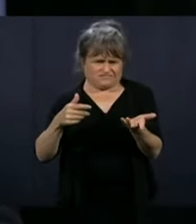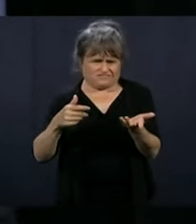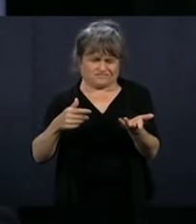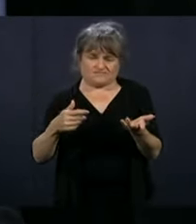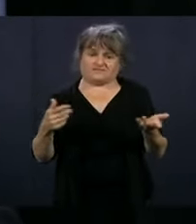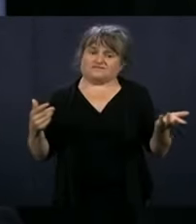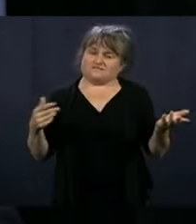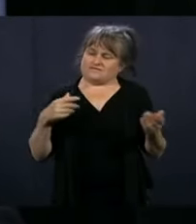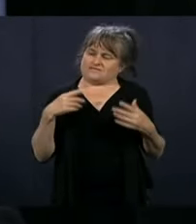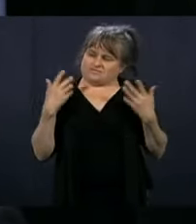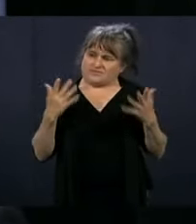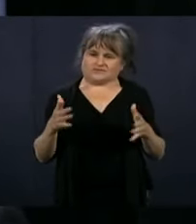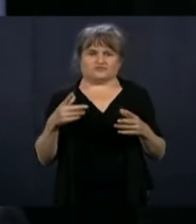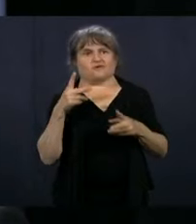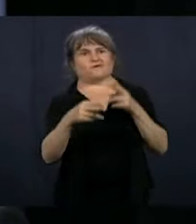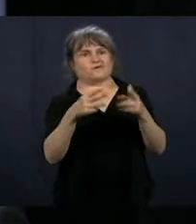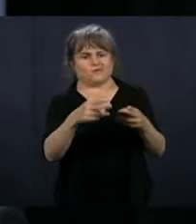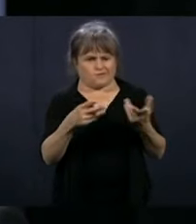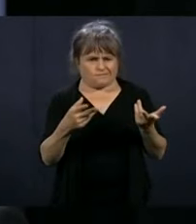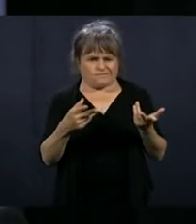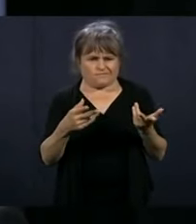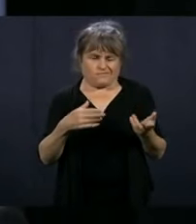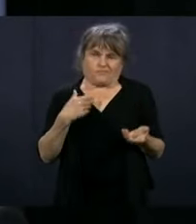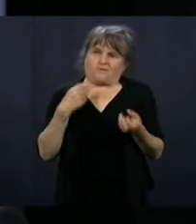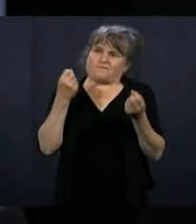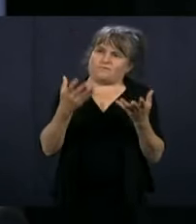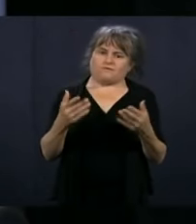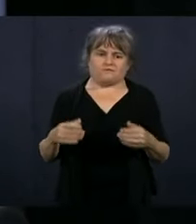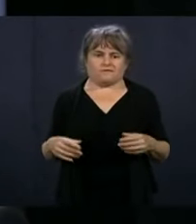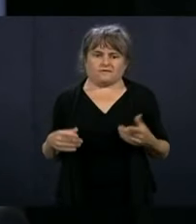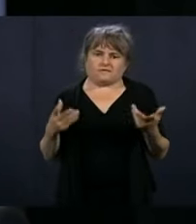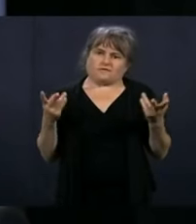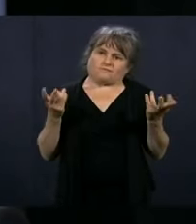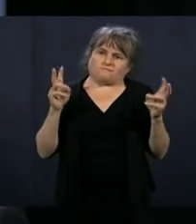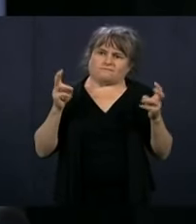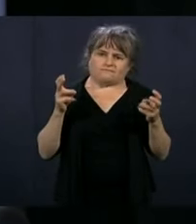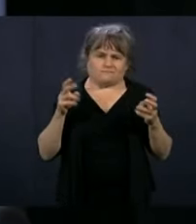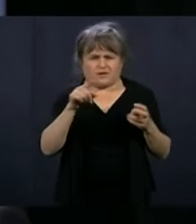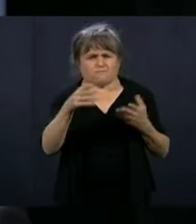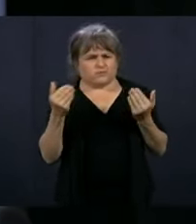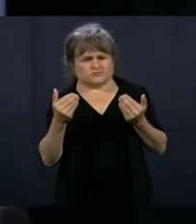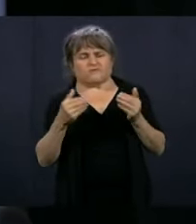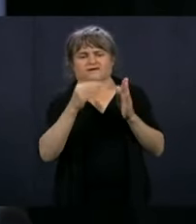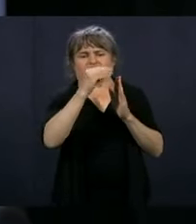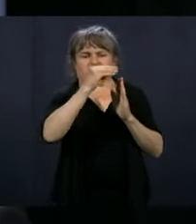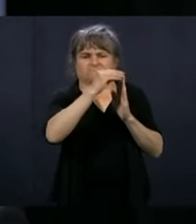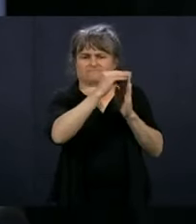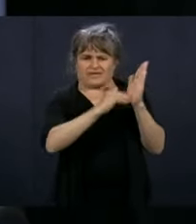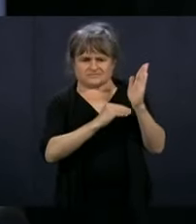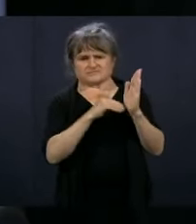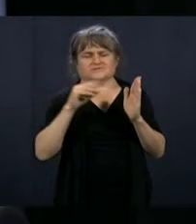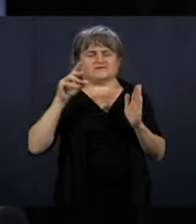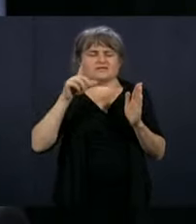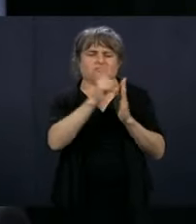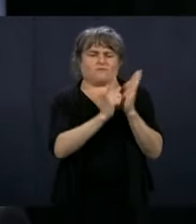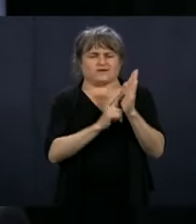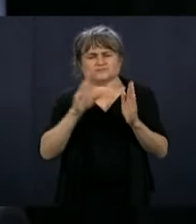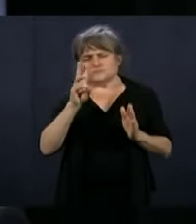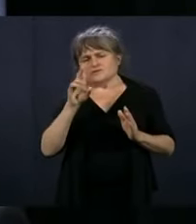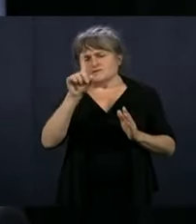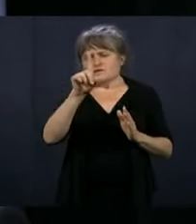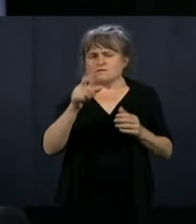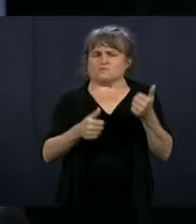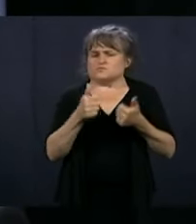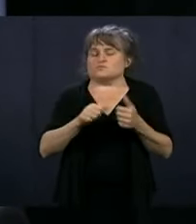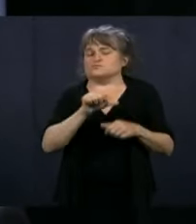context, why need Bill 61 and articles on the environment? Wouldn't it just be better to simply add resources for